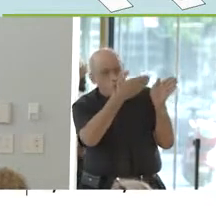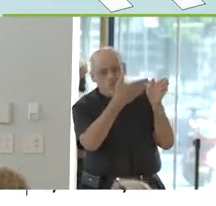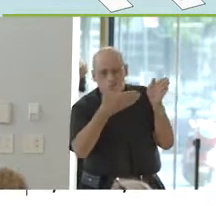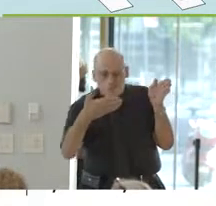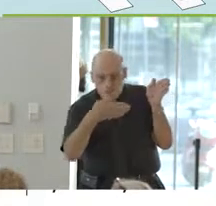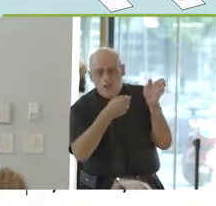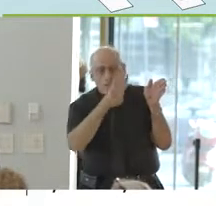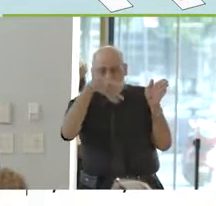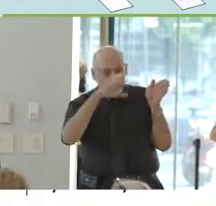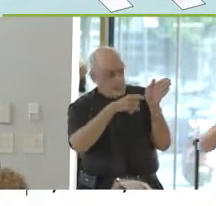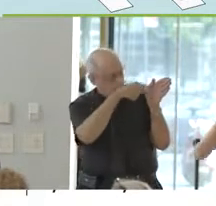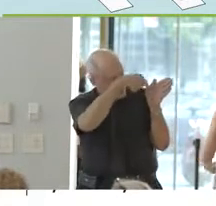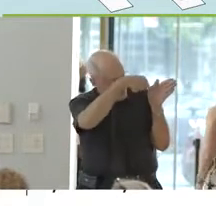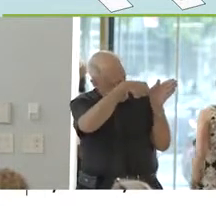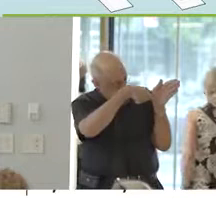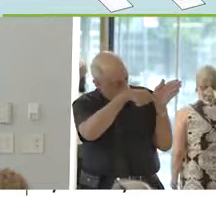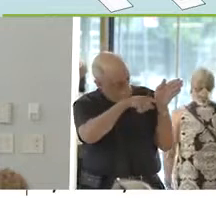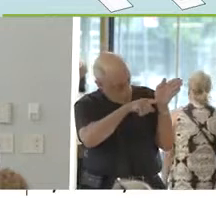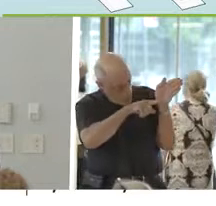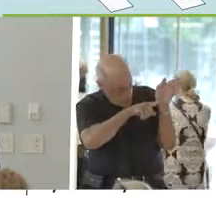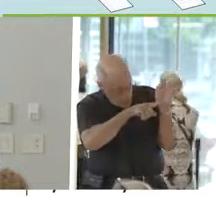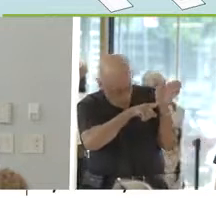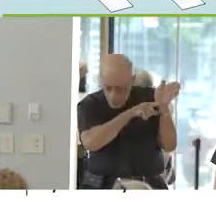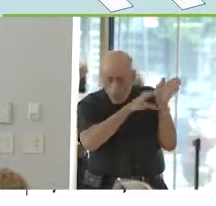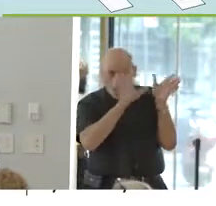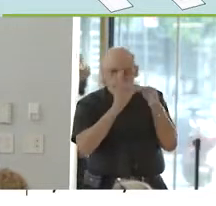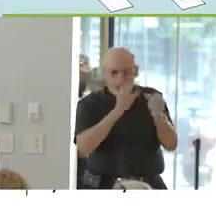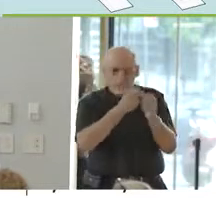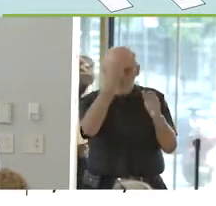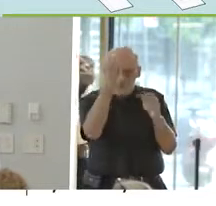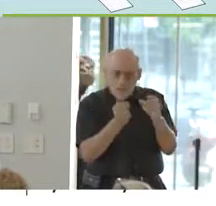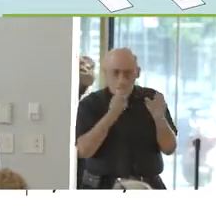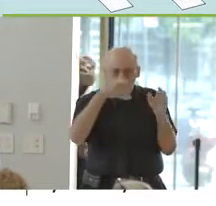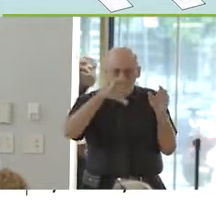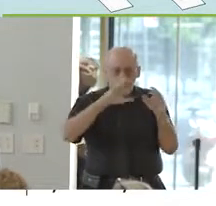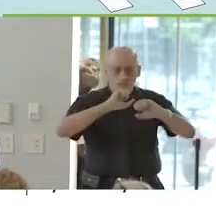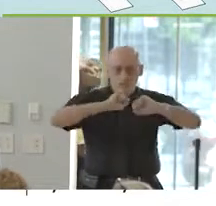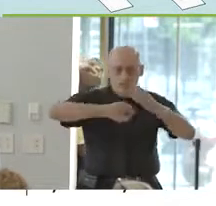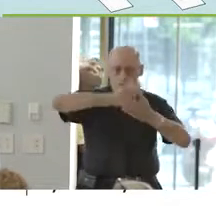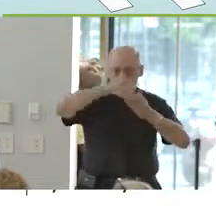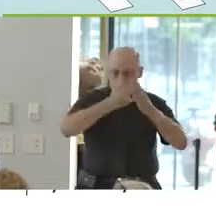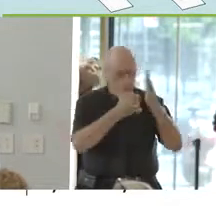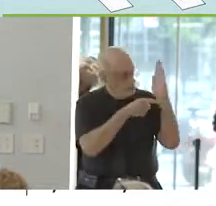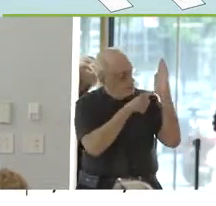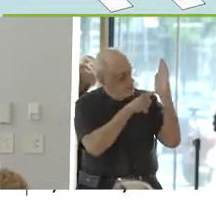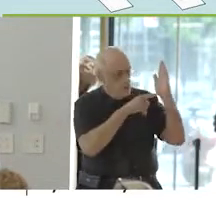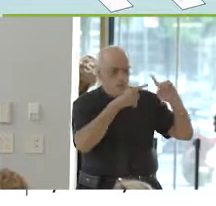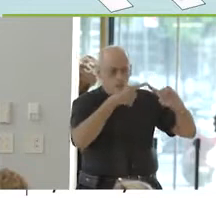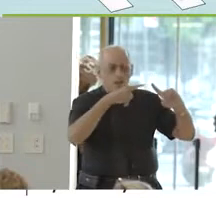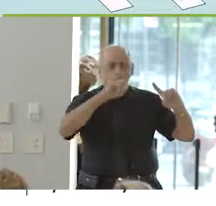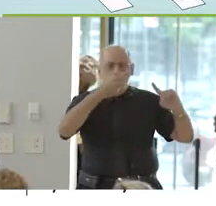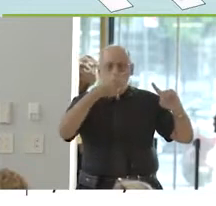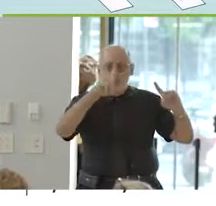City southward till it connects with the South Battery Park City Resiliency Project at First